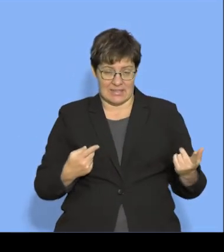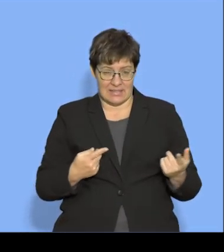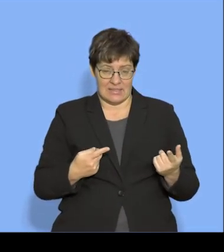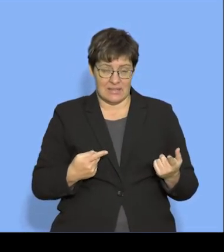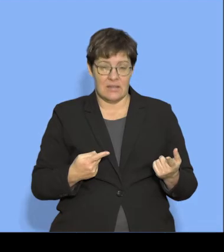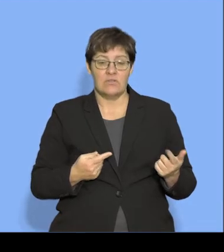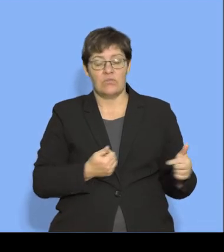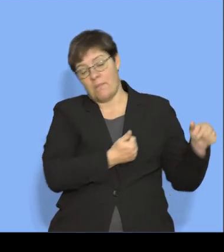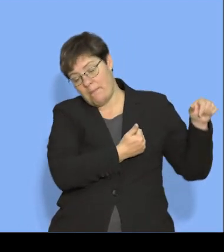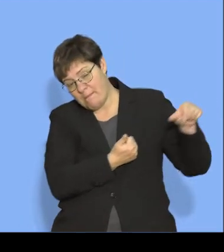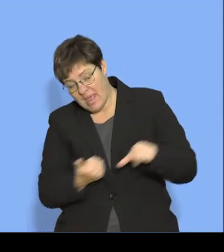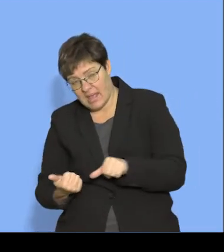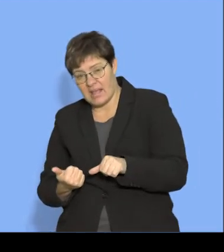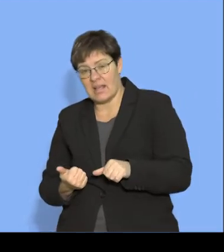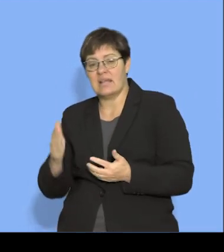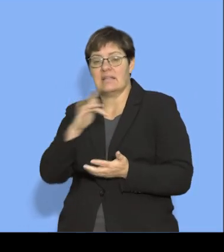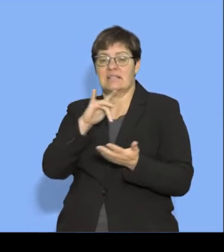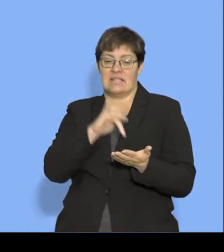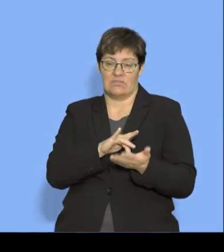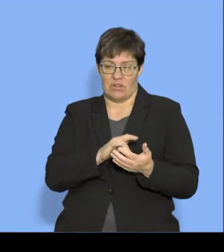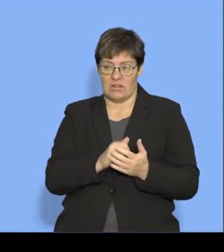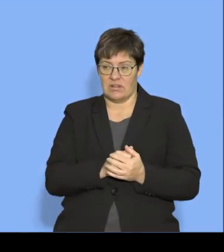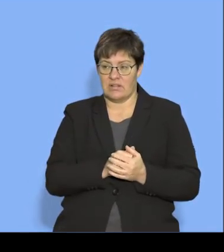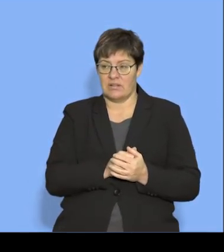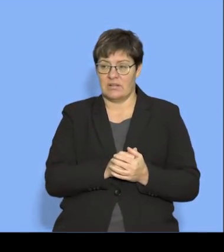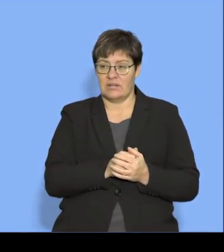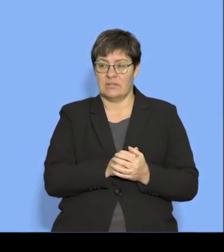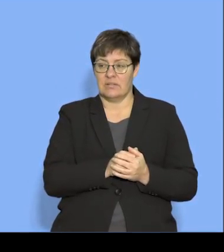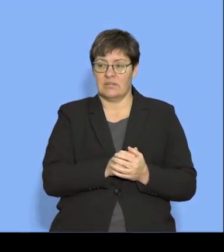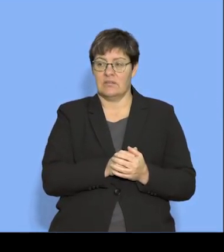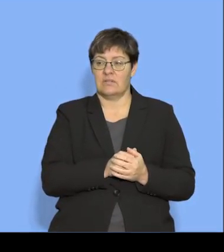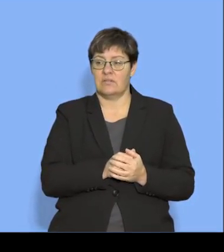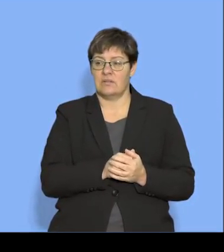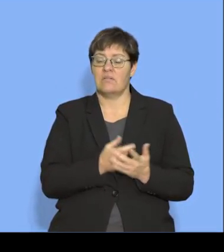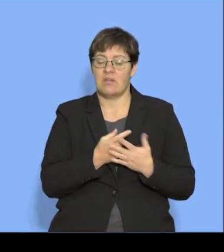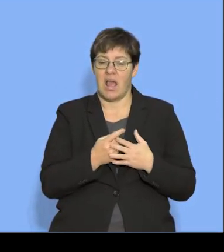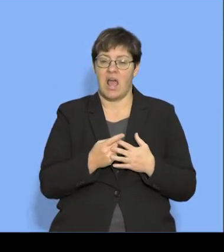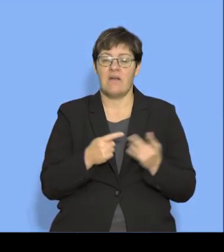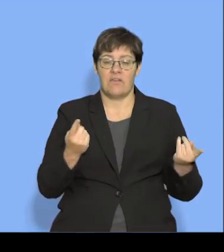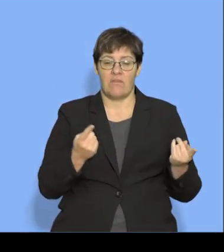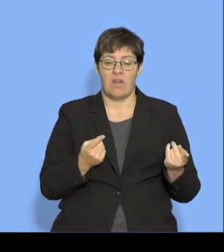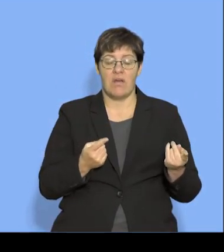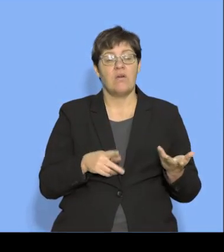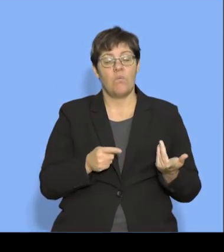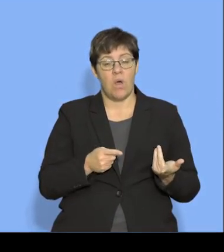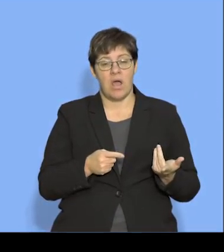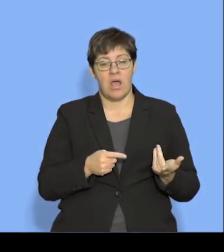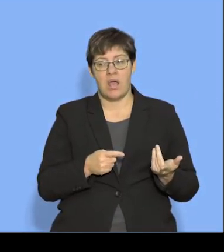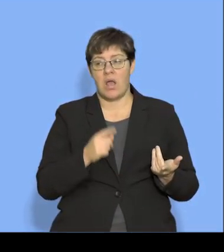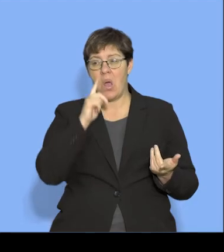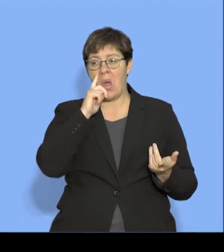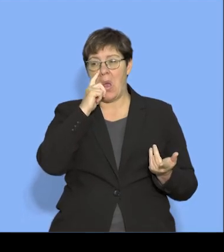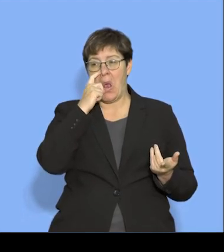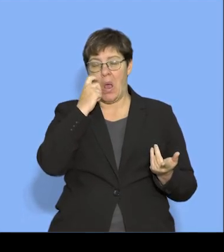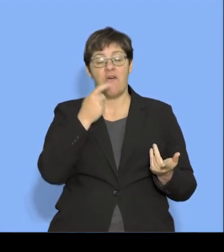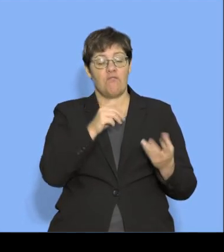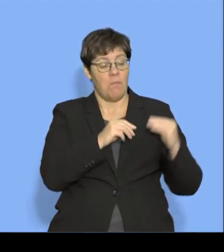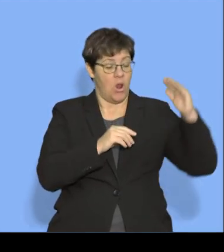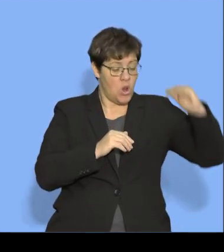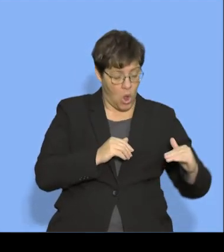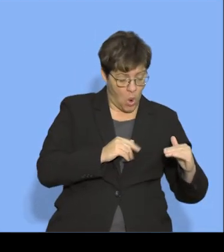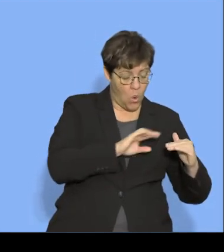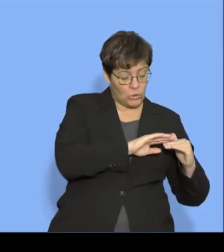gradient back into the central. So we refer to, there's a difference in the concentration in the core. So if we